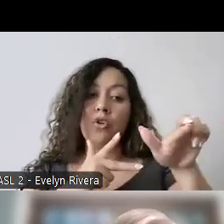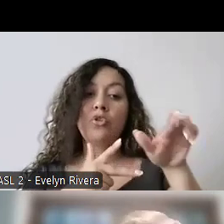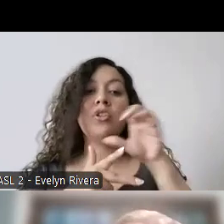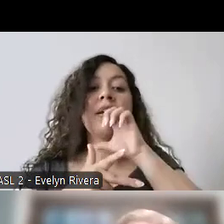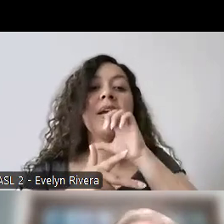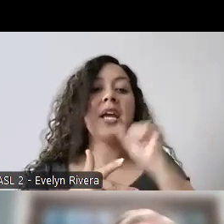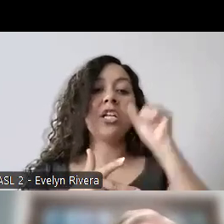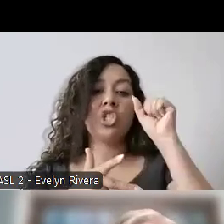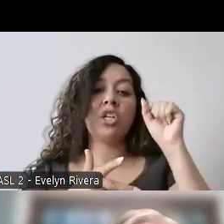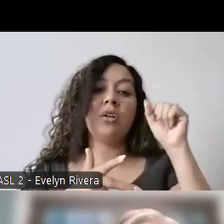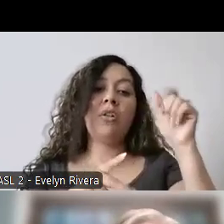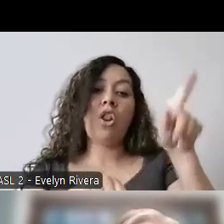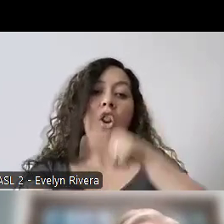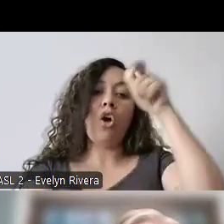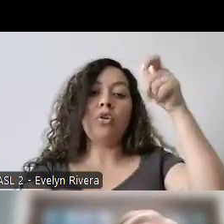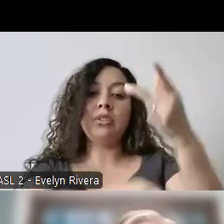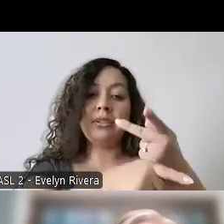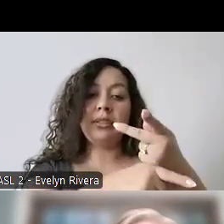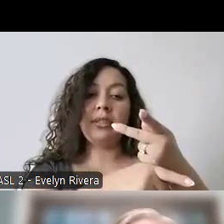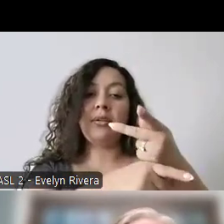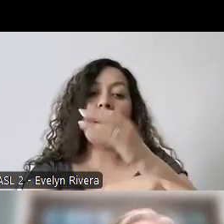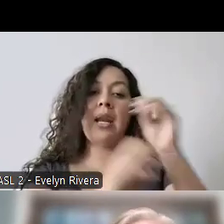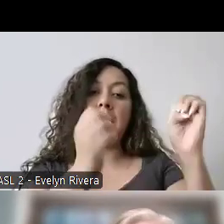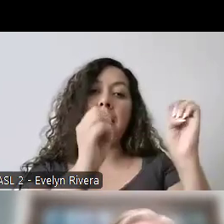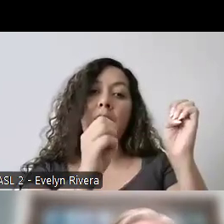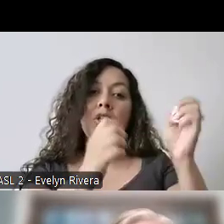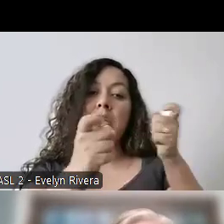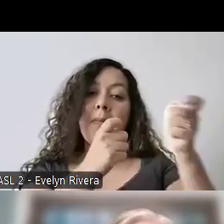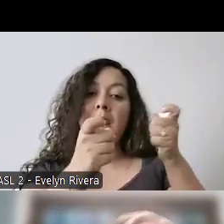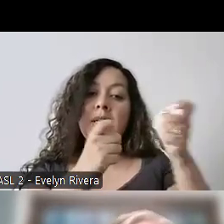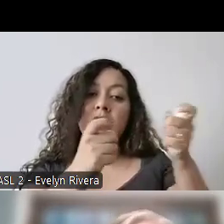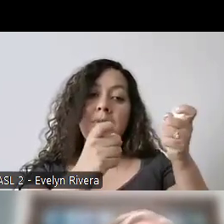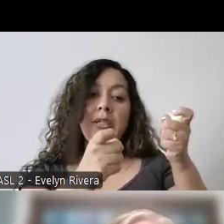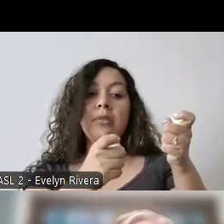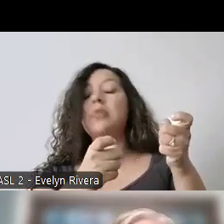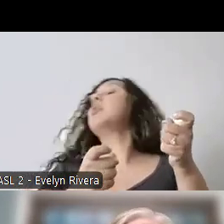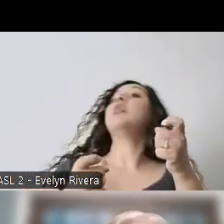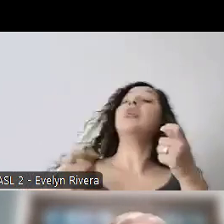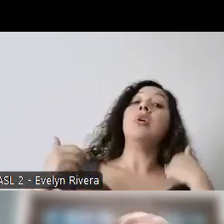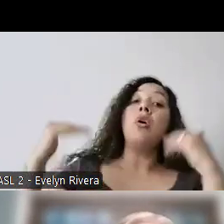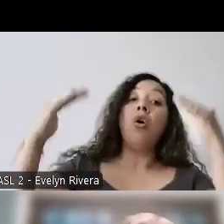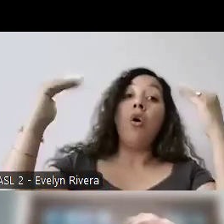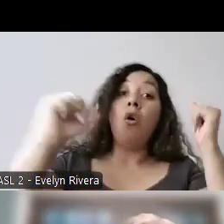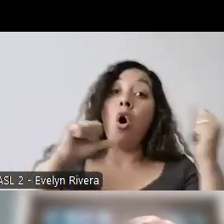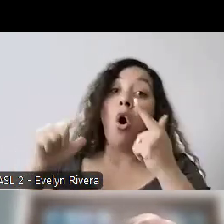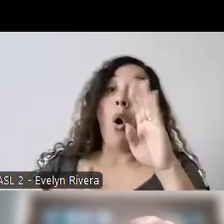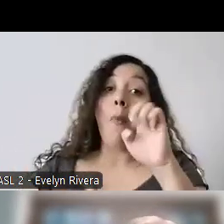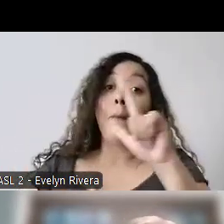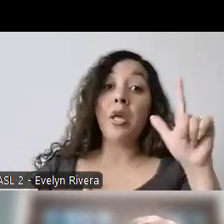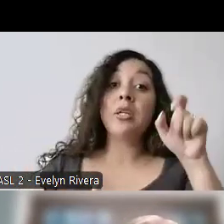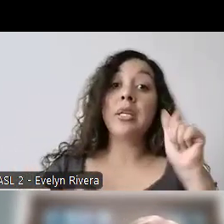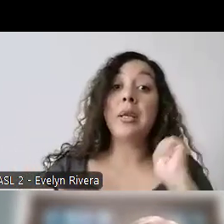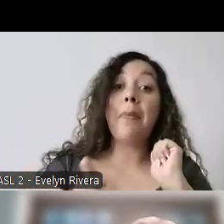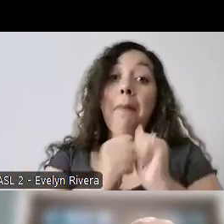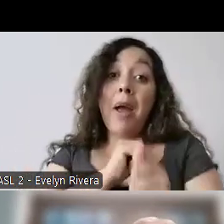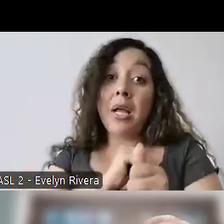we certainly hope it continues its journey. All bills need to pass by the end of this